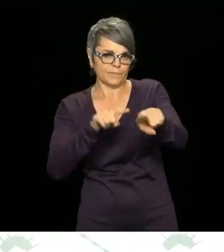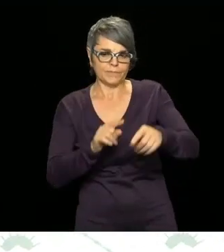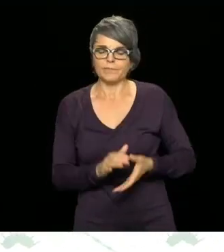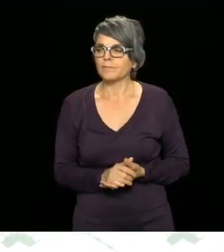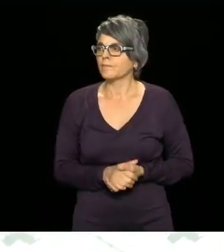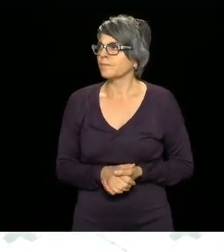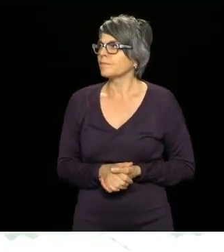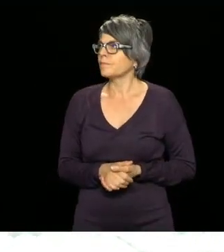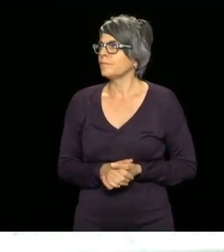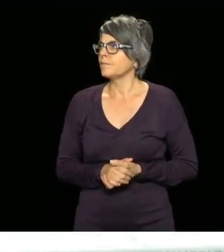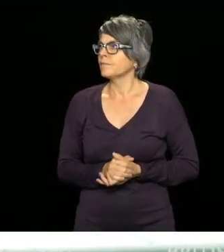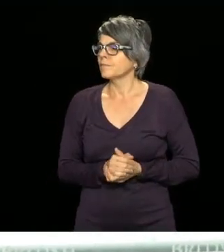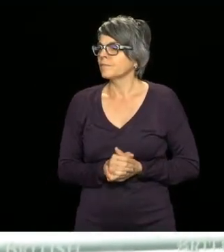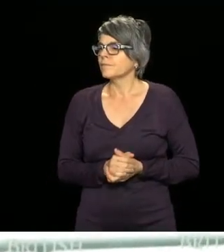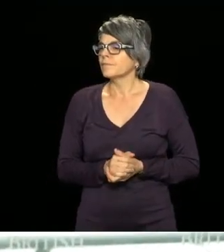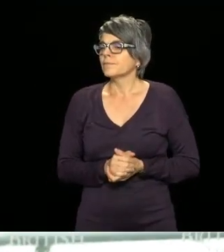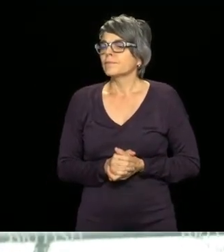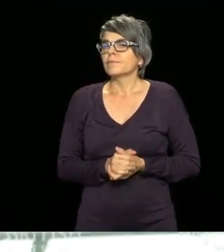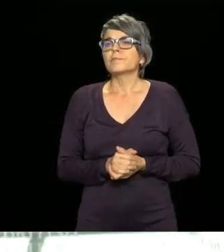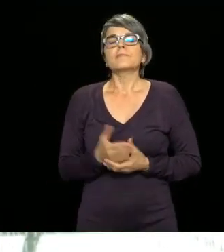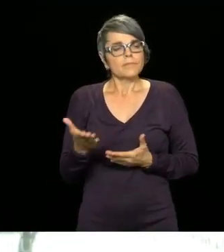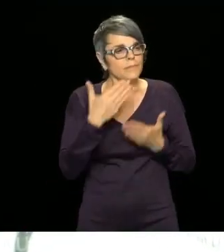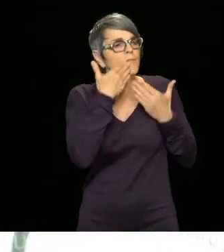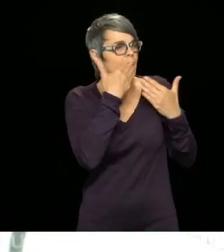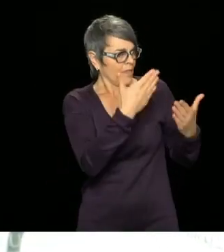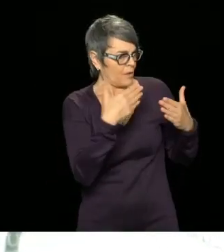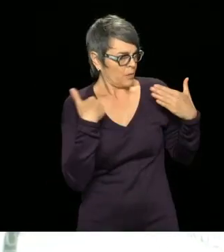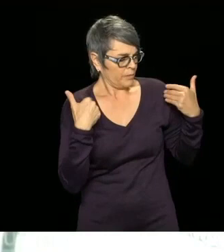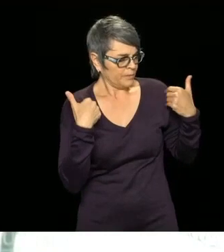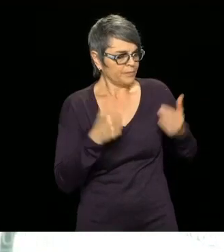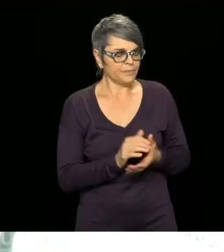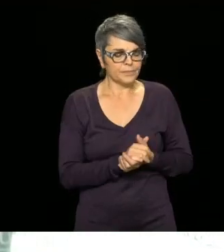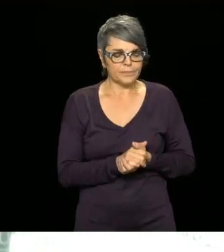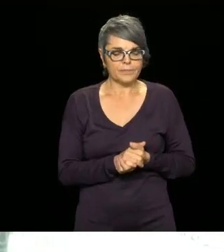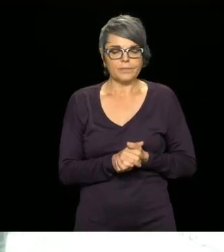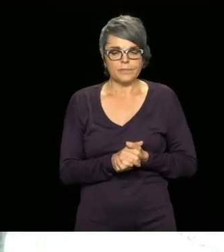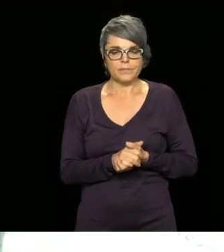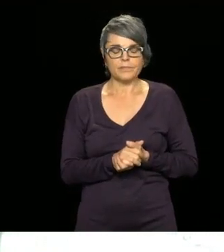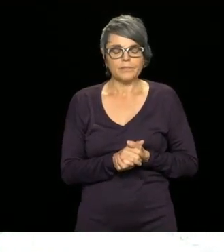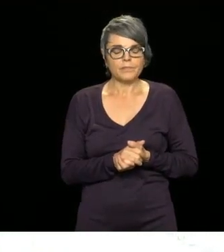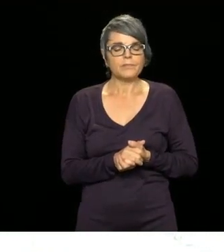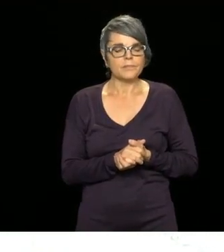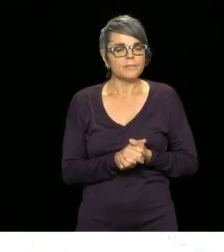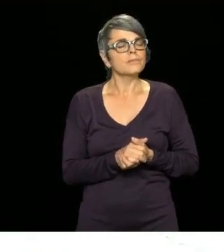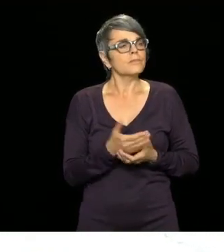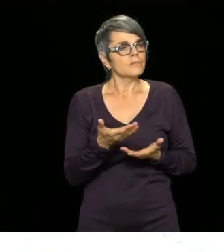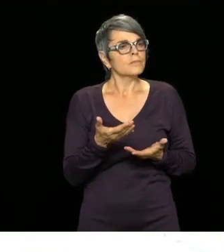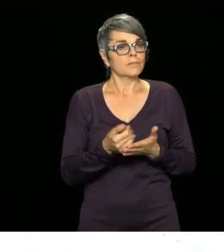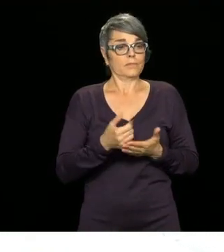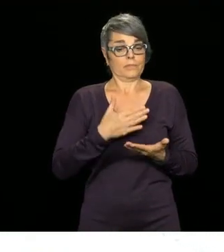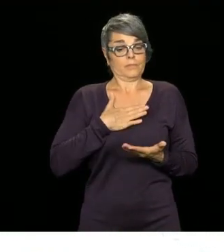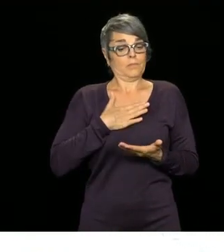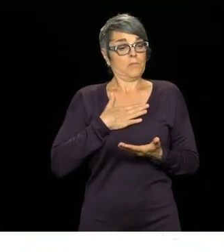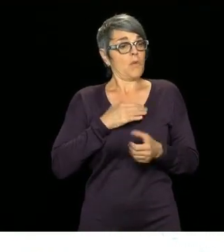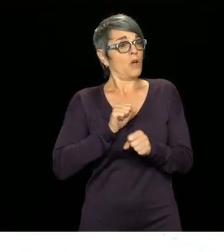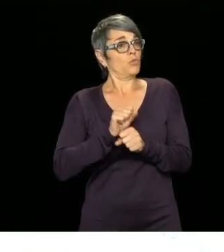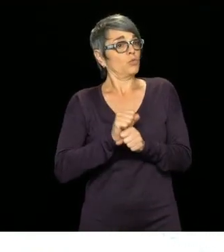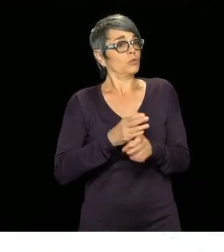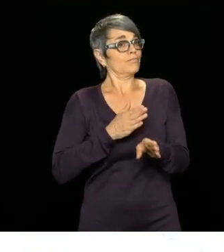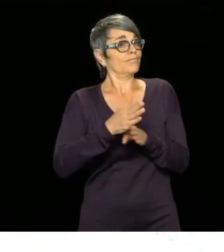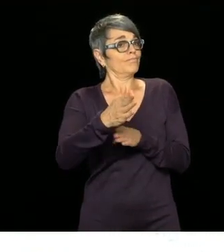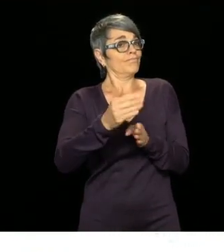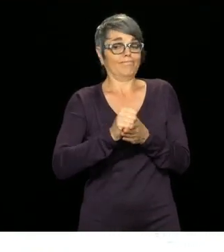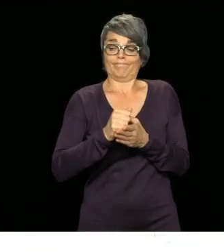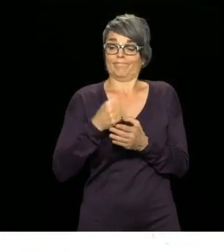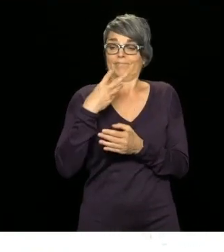Thank you, Minister. I can say that I spent the first 16 years of my working life in this field at the Victoria